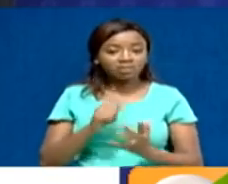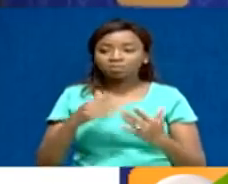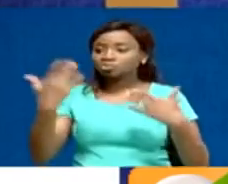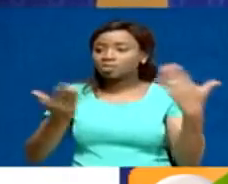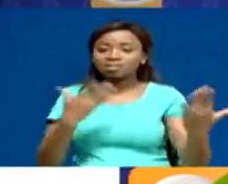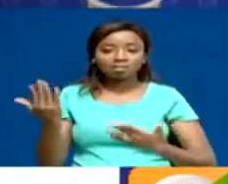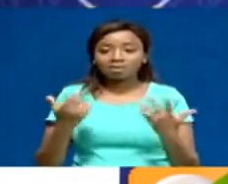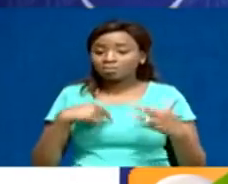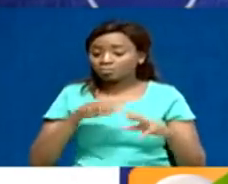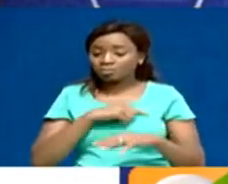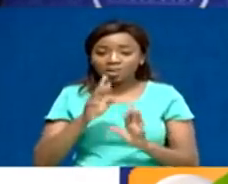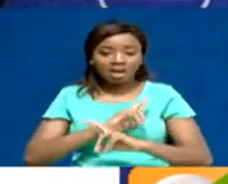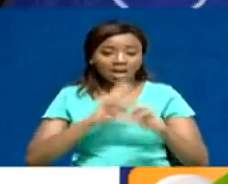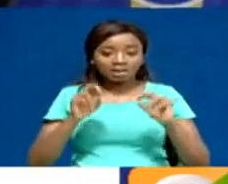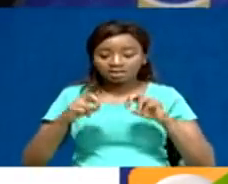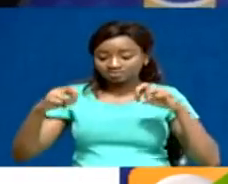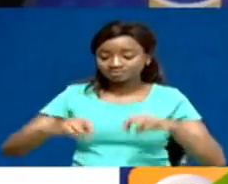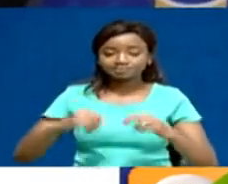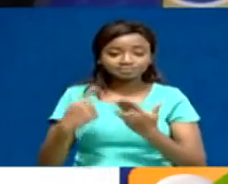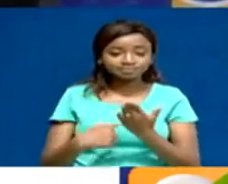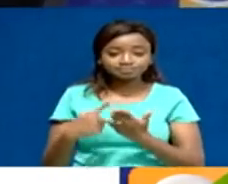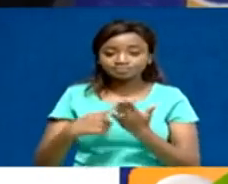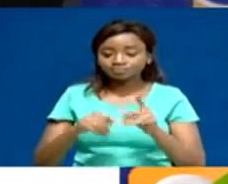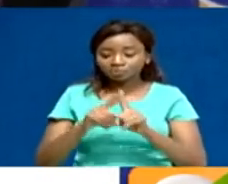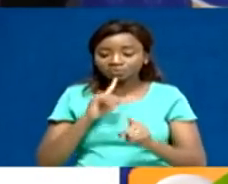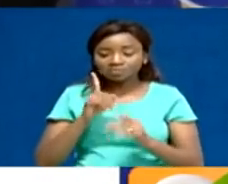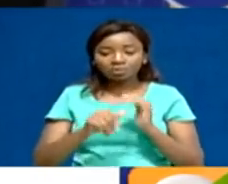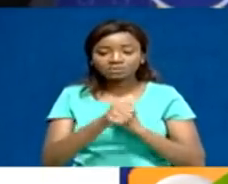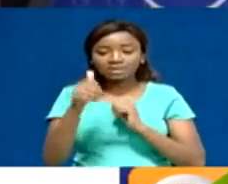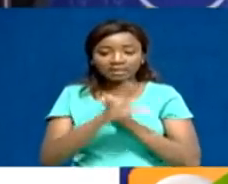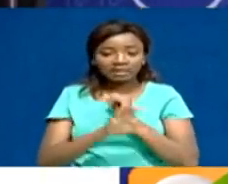open for negotiations elsewhere and listed other cities as alternative venues.